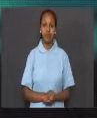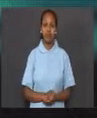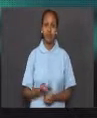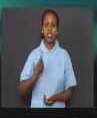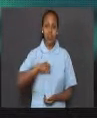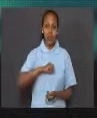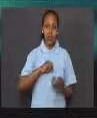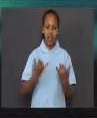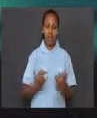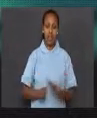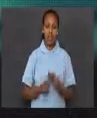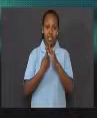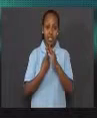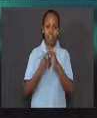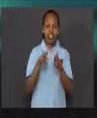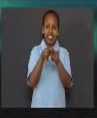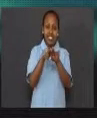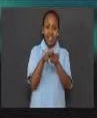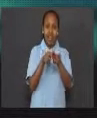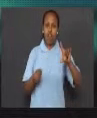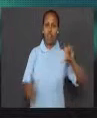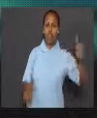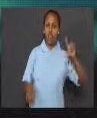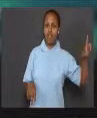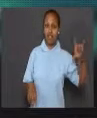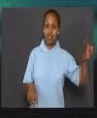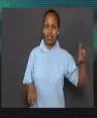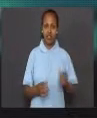We will begin with the train on the left.